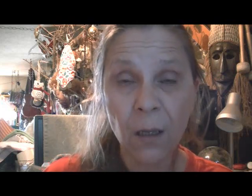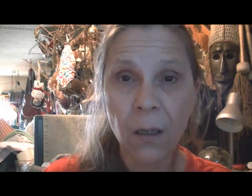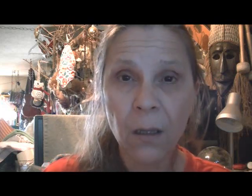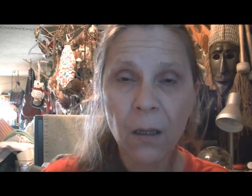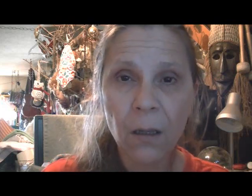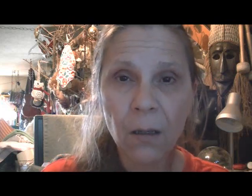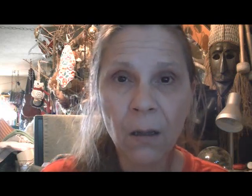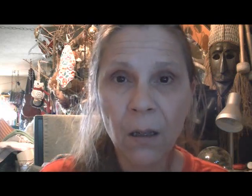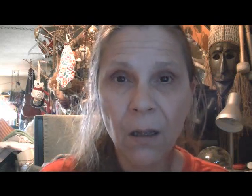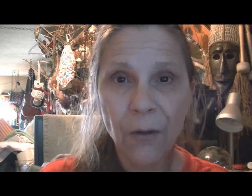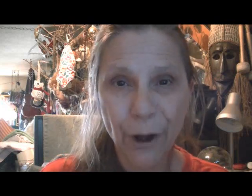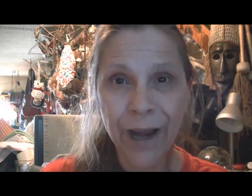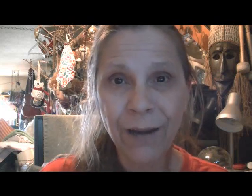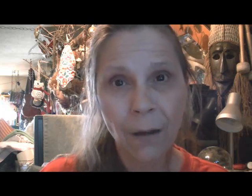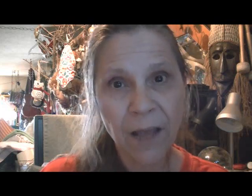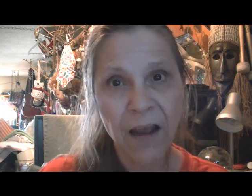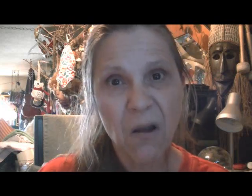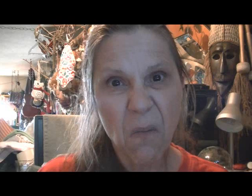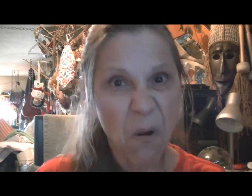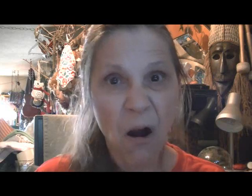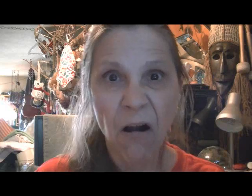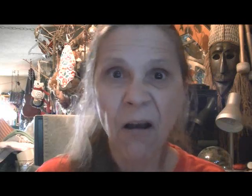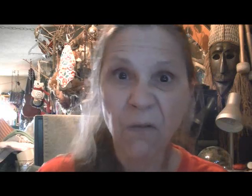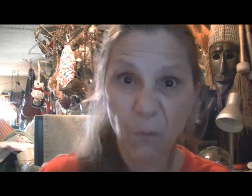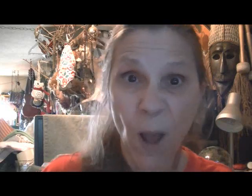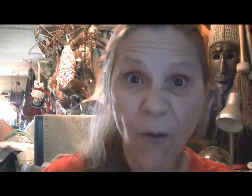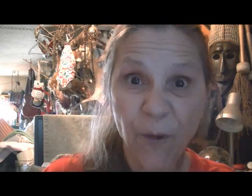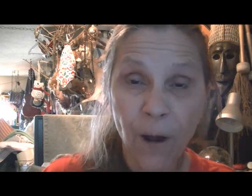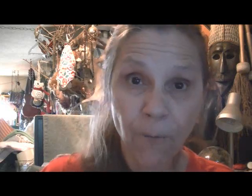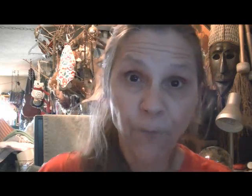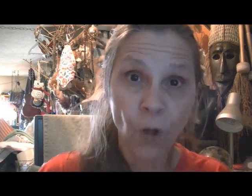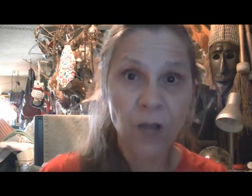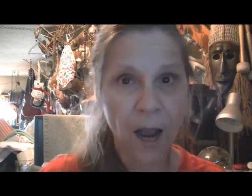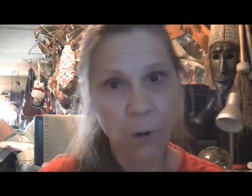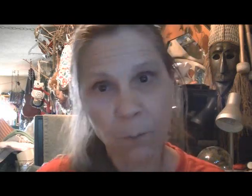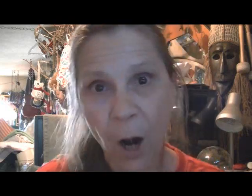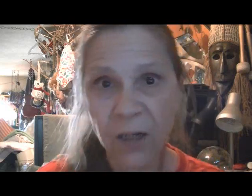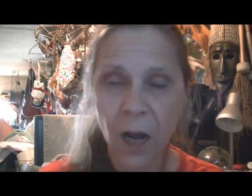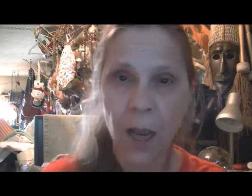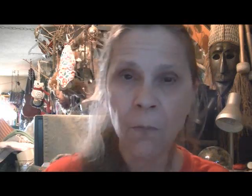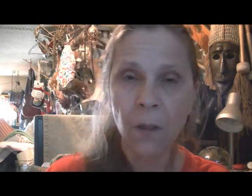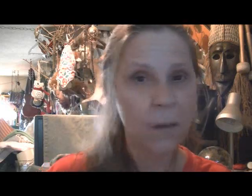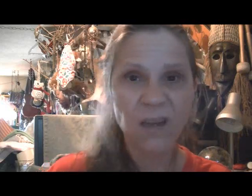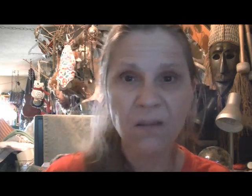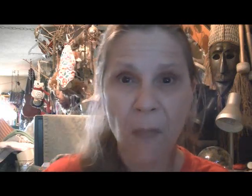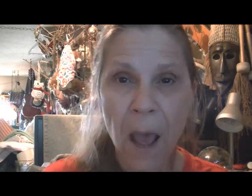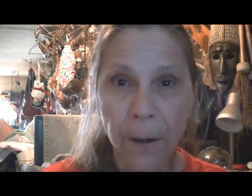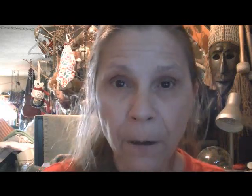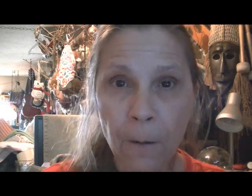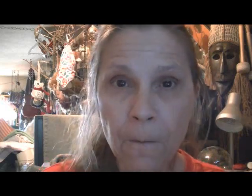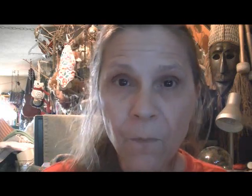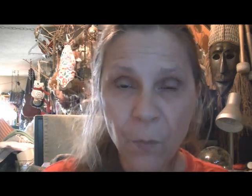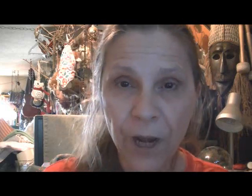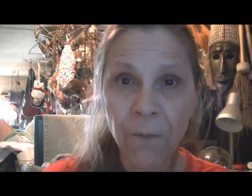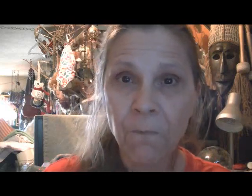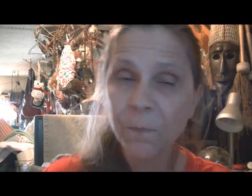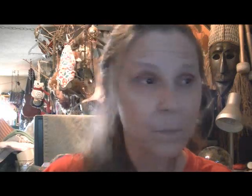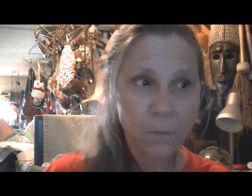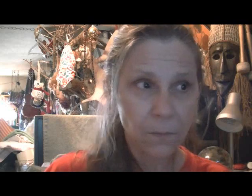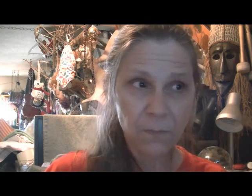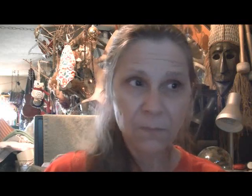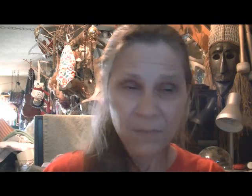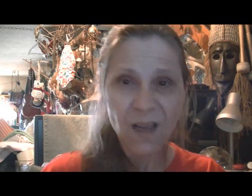basically, right, that are on welfare, full-time or part-time, doesn't matter,